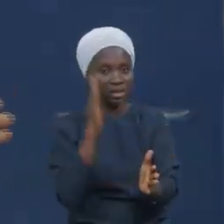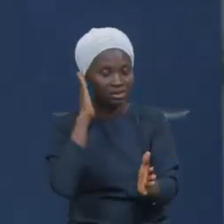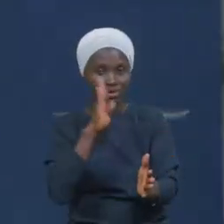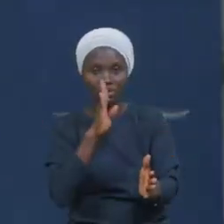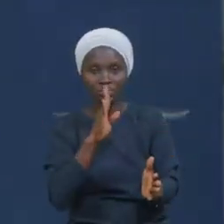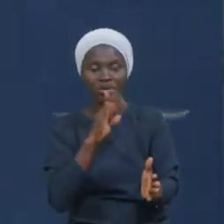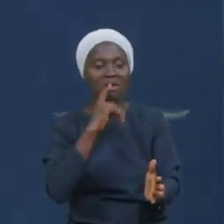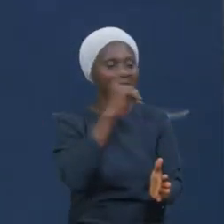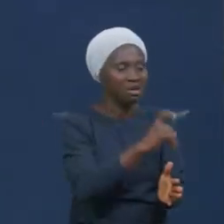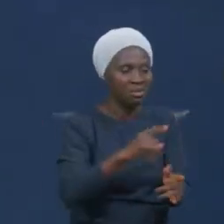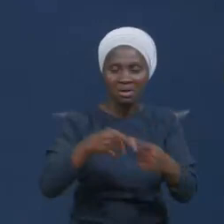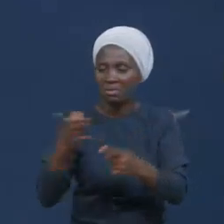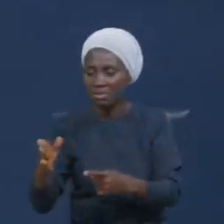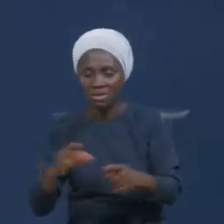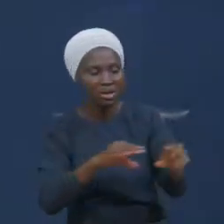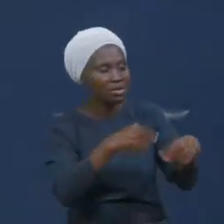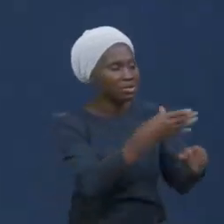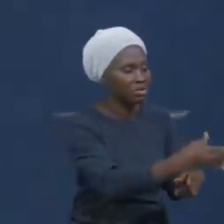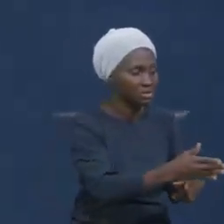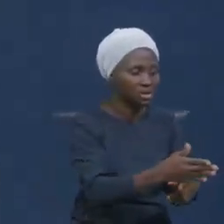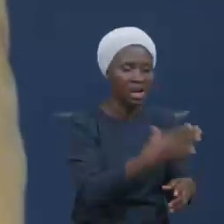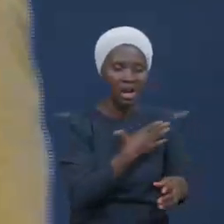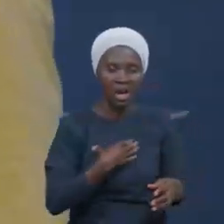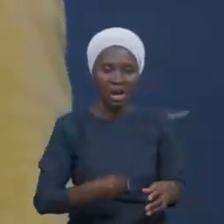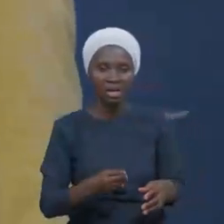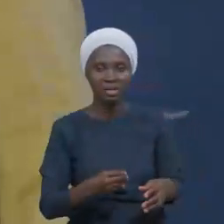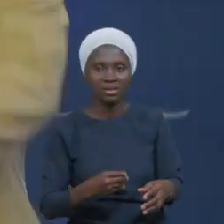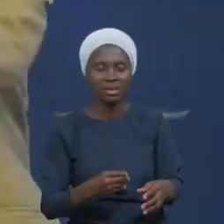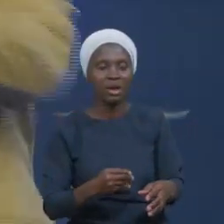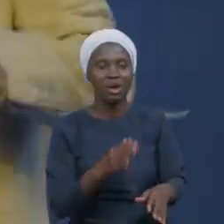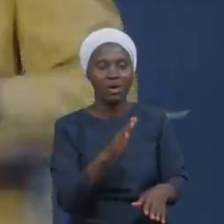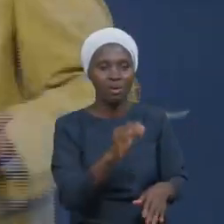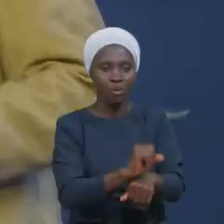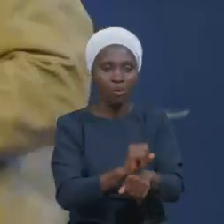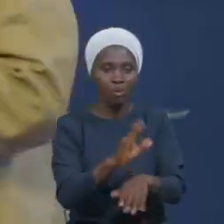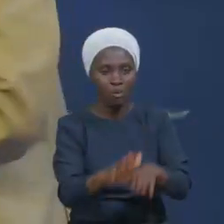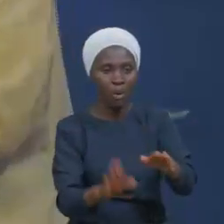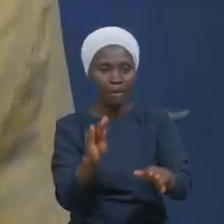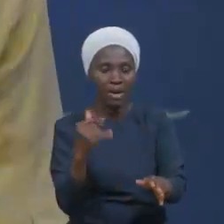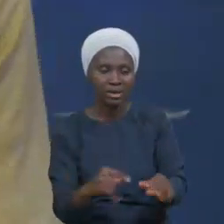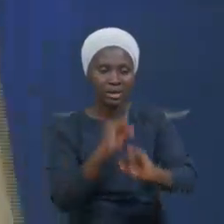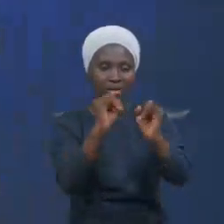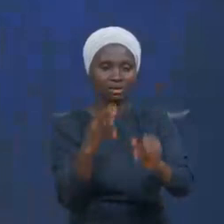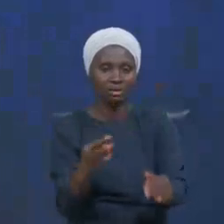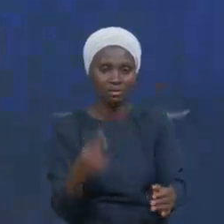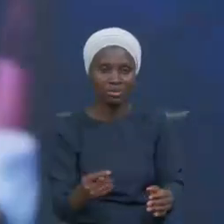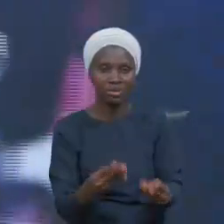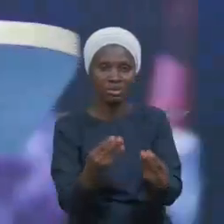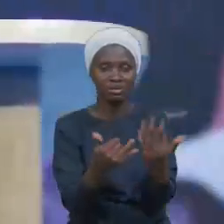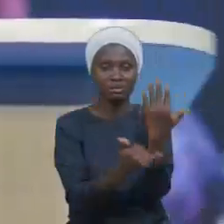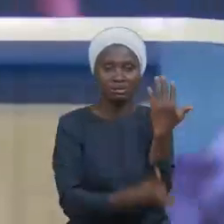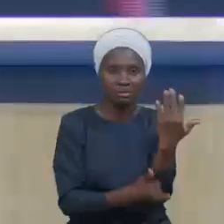way, go that way, and walk by the idolatry of the land, they will not direct me